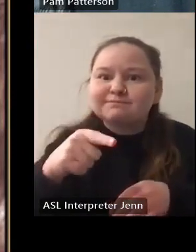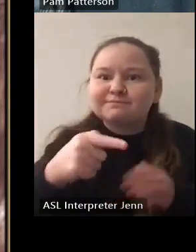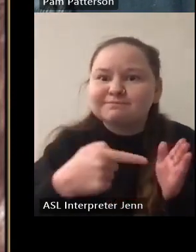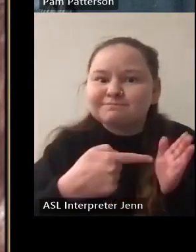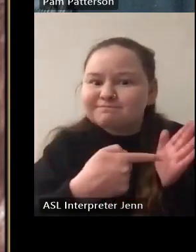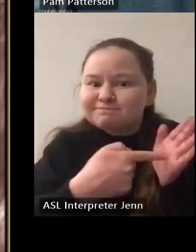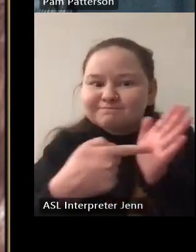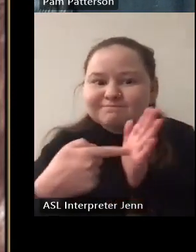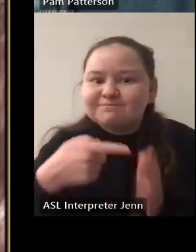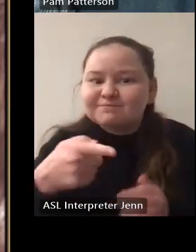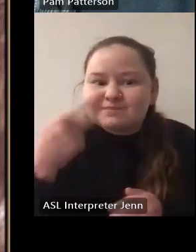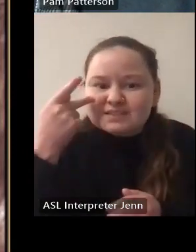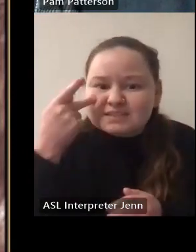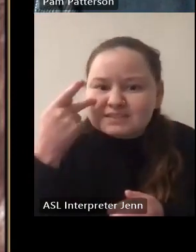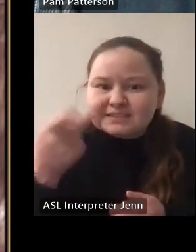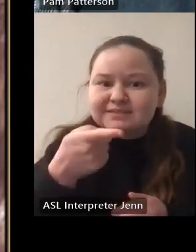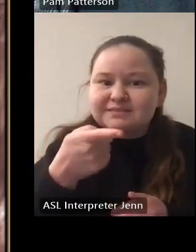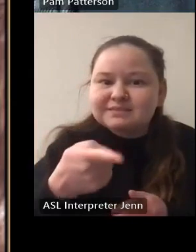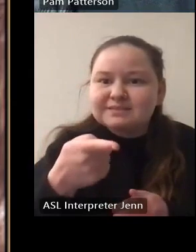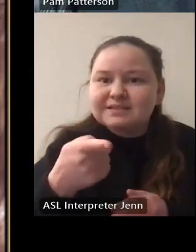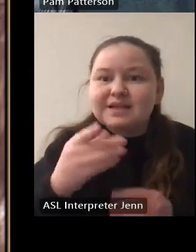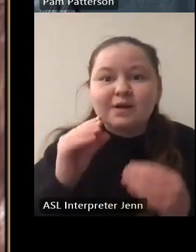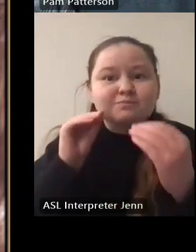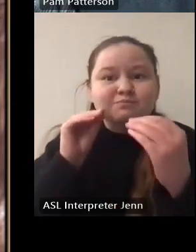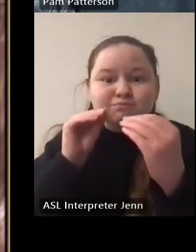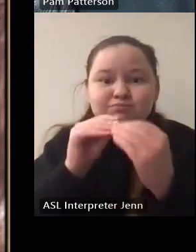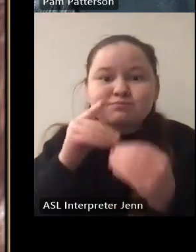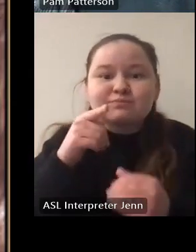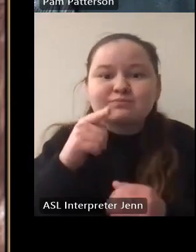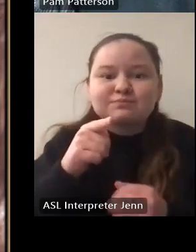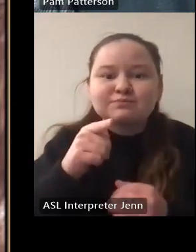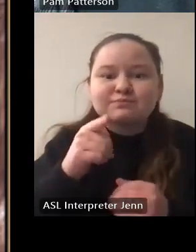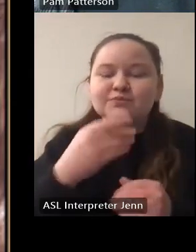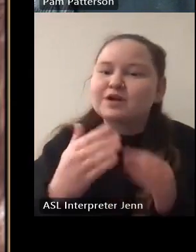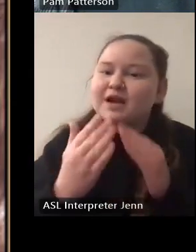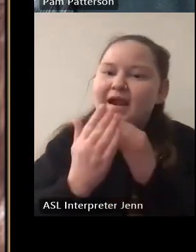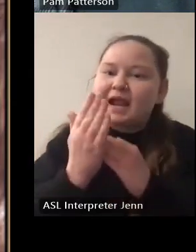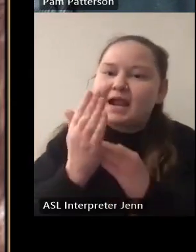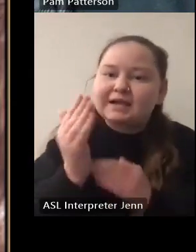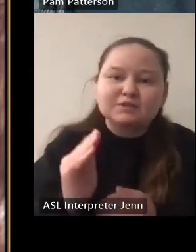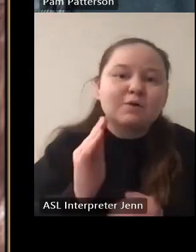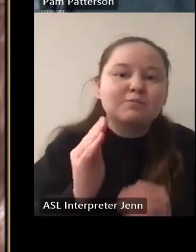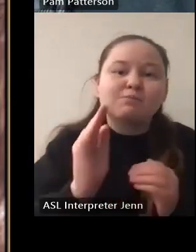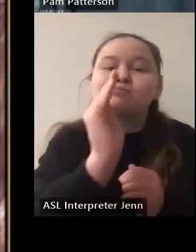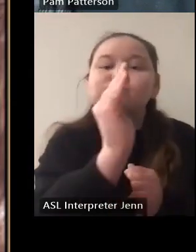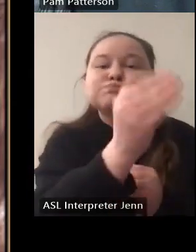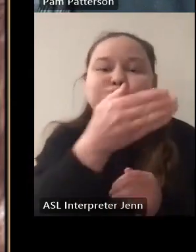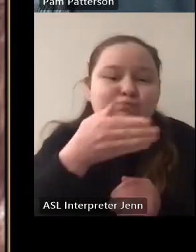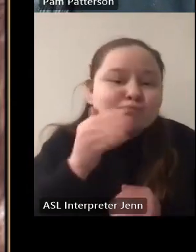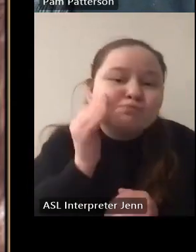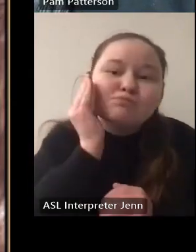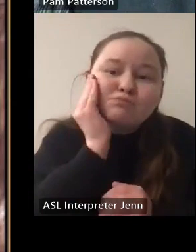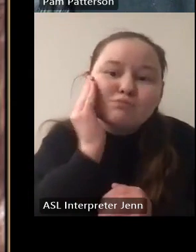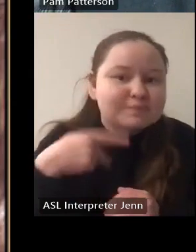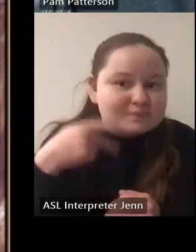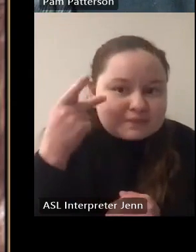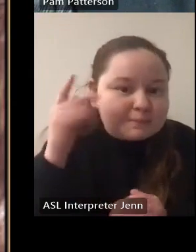portrays a moment as Laurie bends into a kiss, her hand gently cupping her partner's face. The